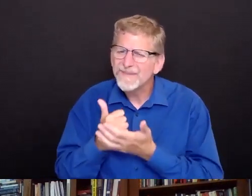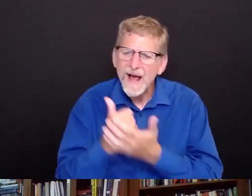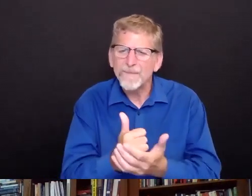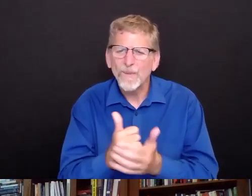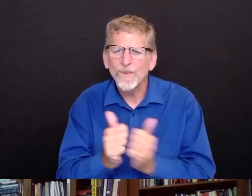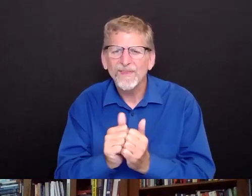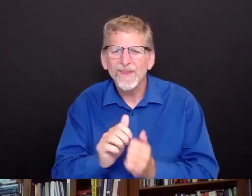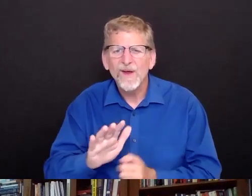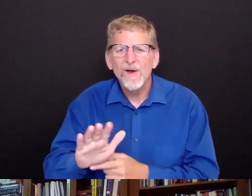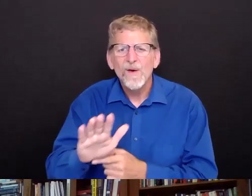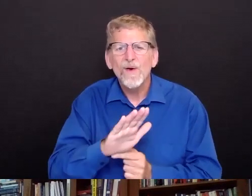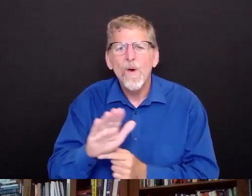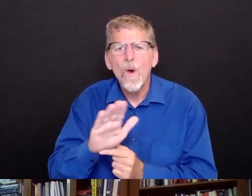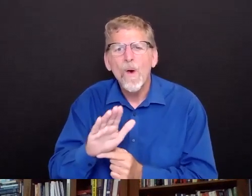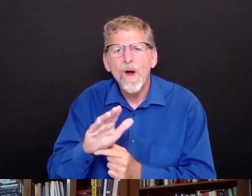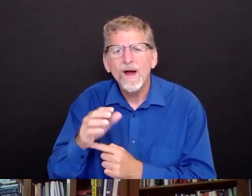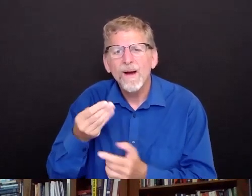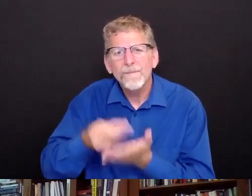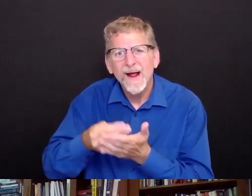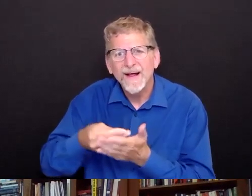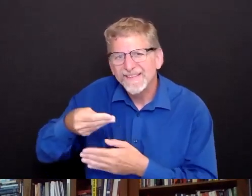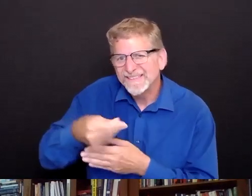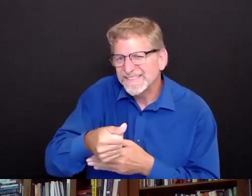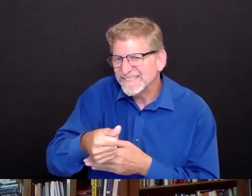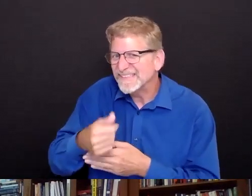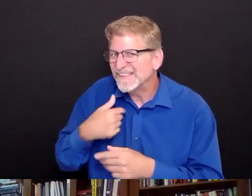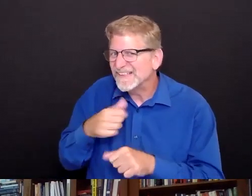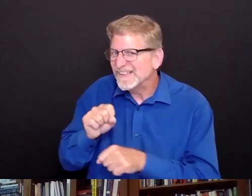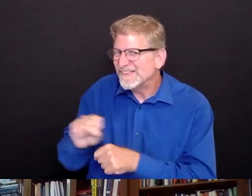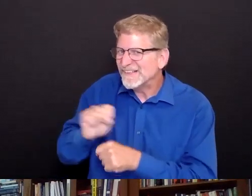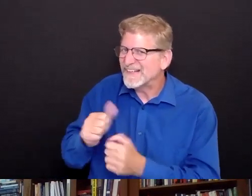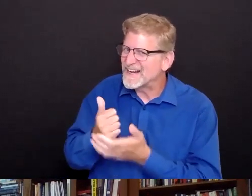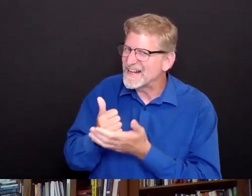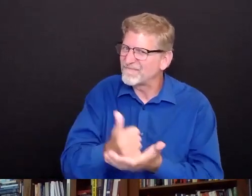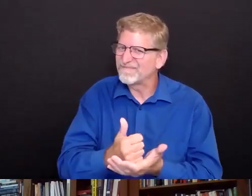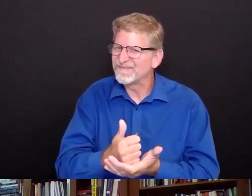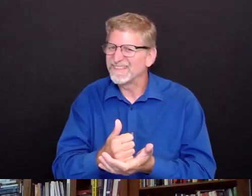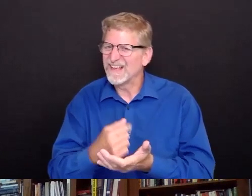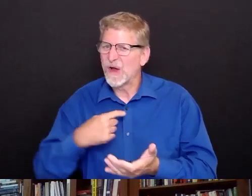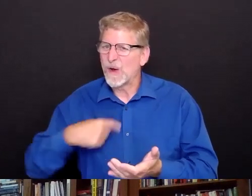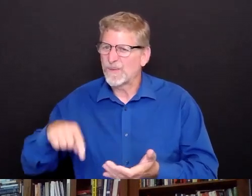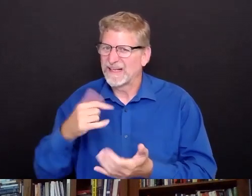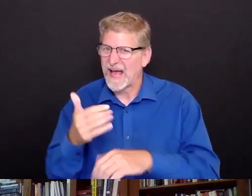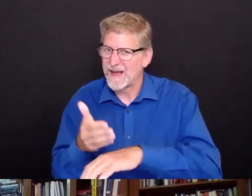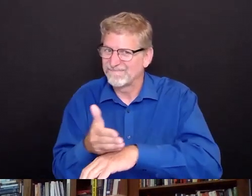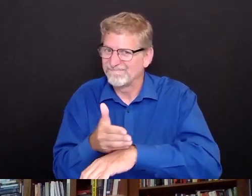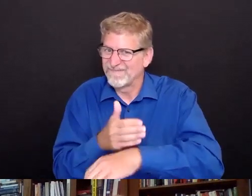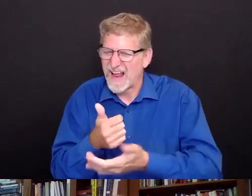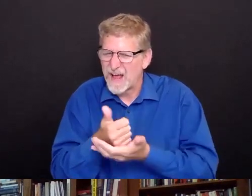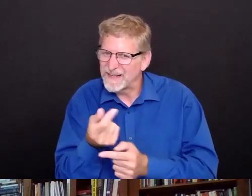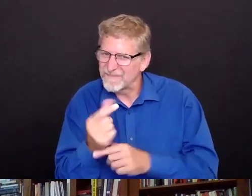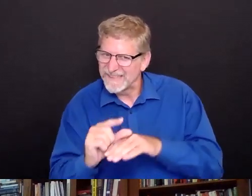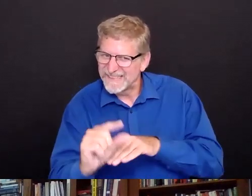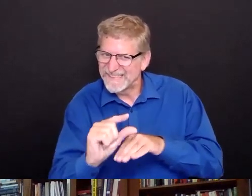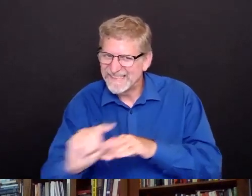And I wish it was even better, but I think we've bumped a bit. But we also know this is a tough year for you, and we've tried to do everything